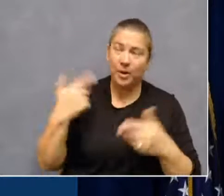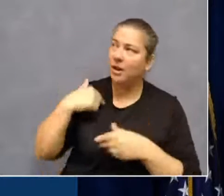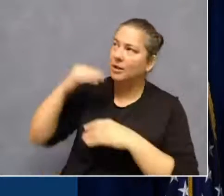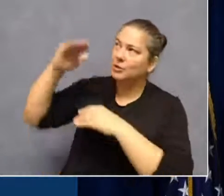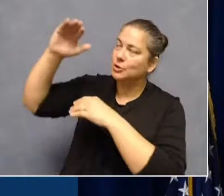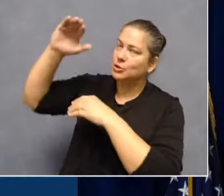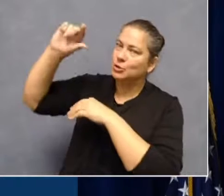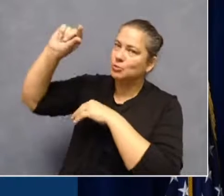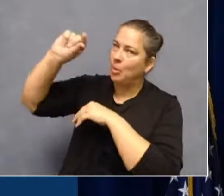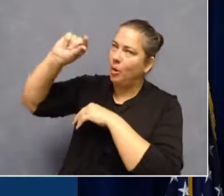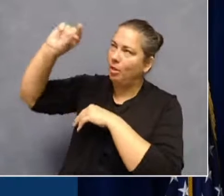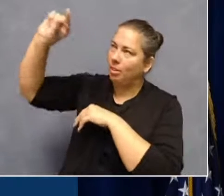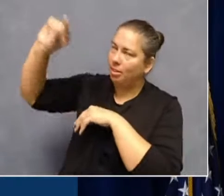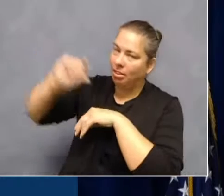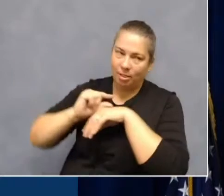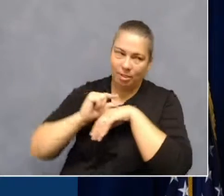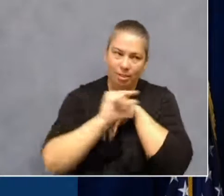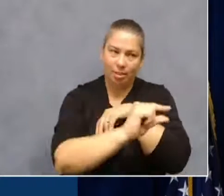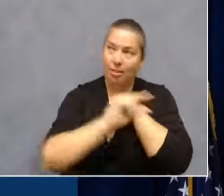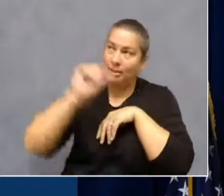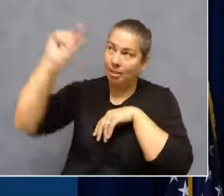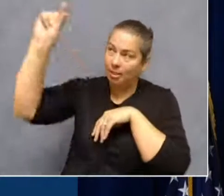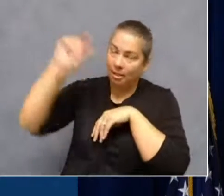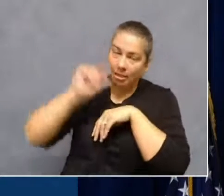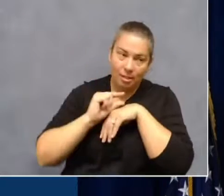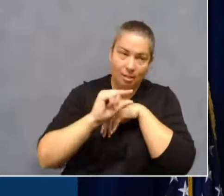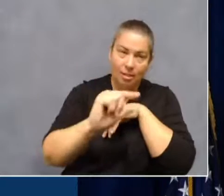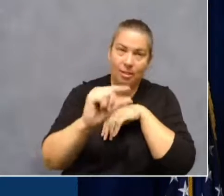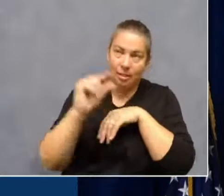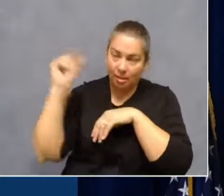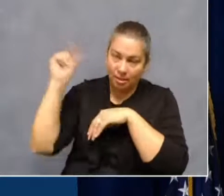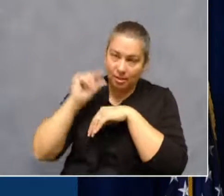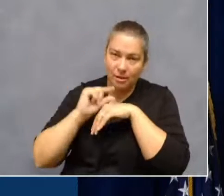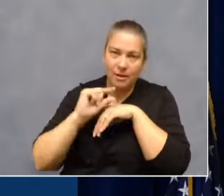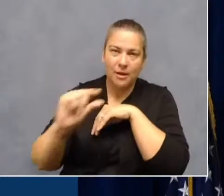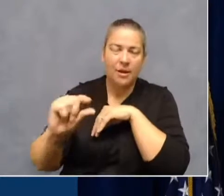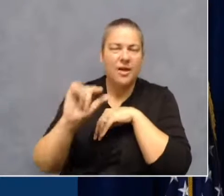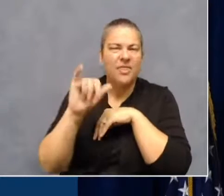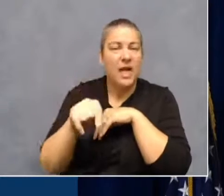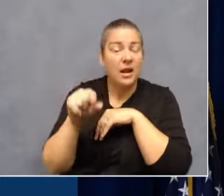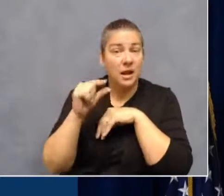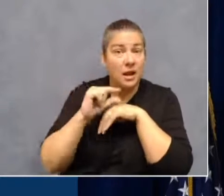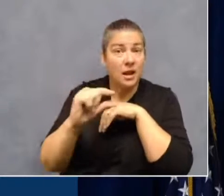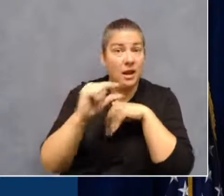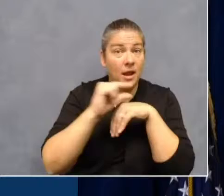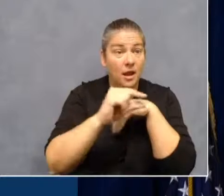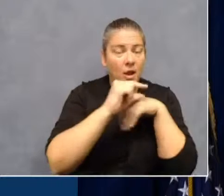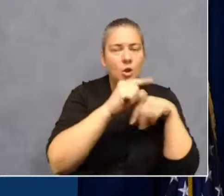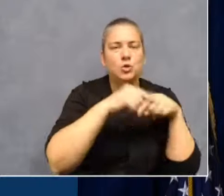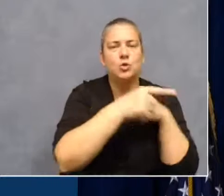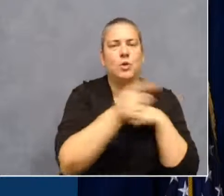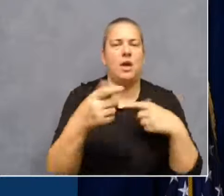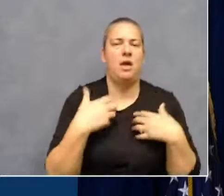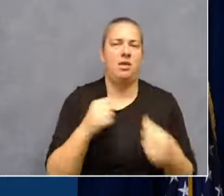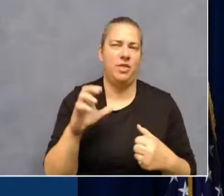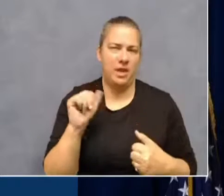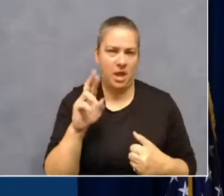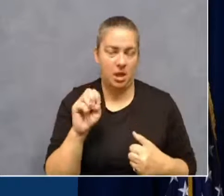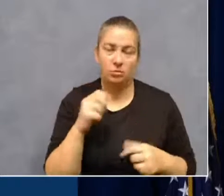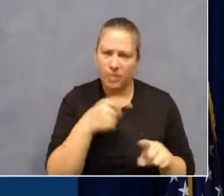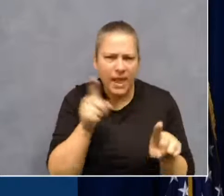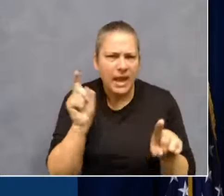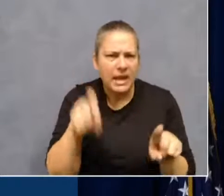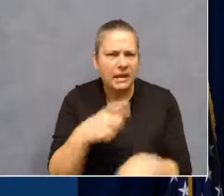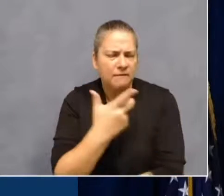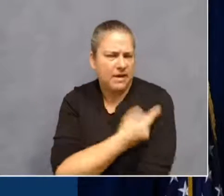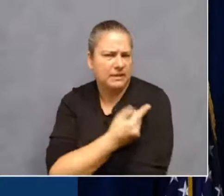frontline healthcare heroes that are exposed to COVID-19 every day, I think we all agree, are the first people who are going to need a safe vaccine,